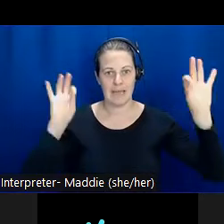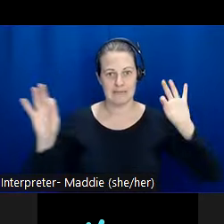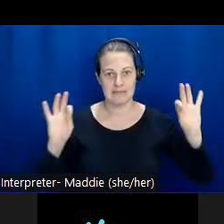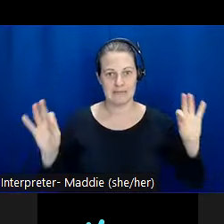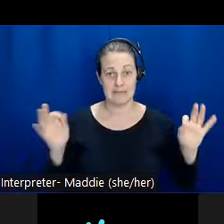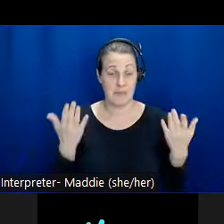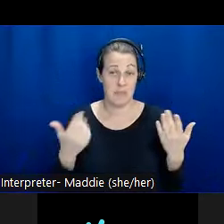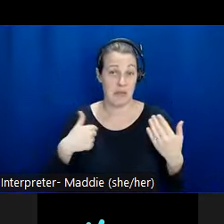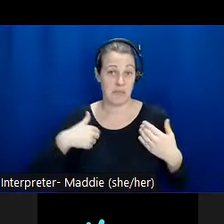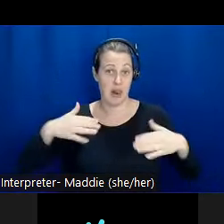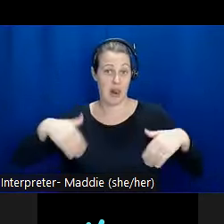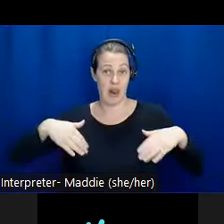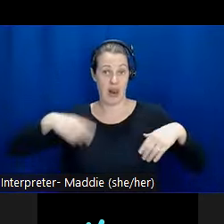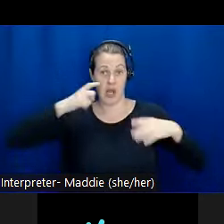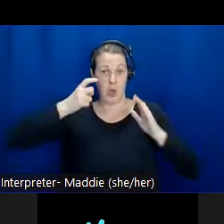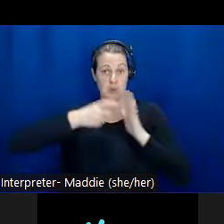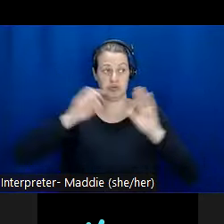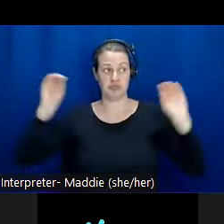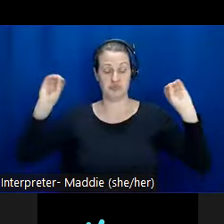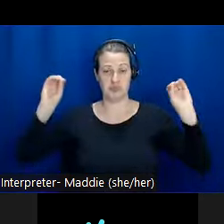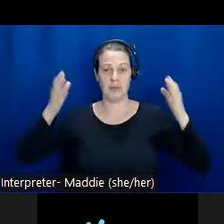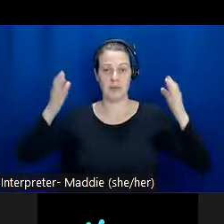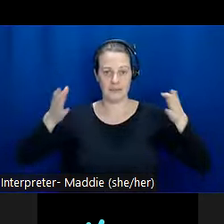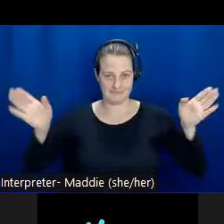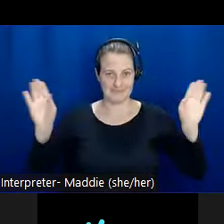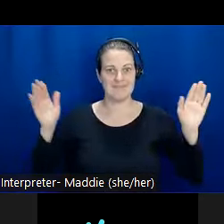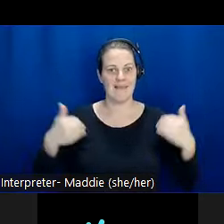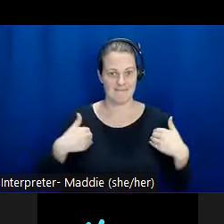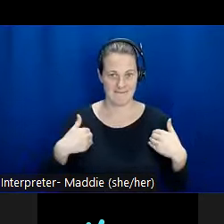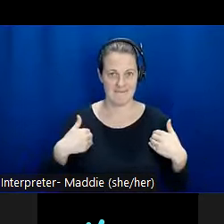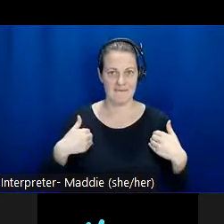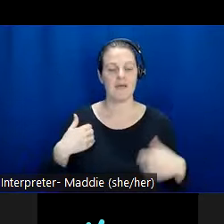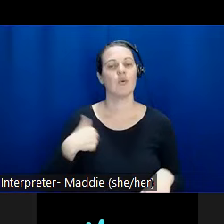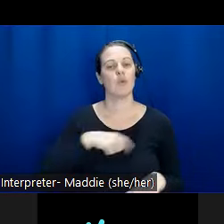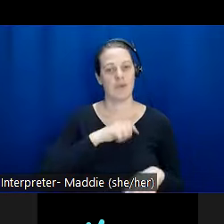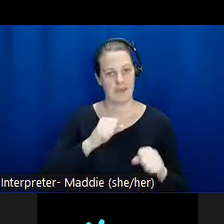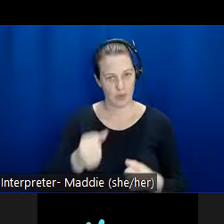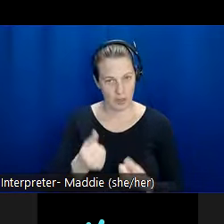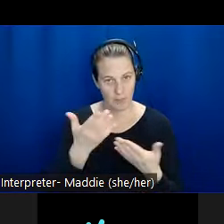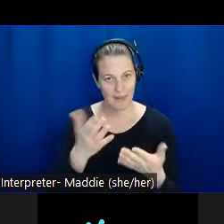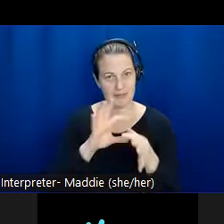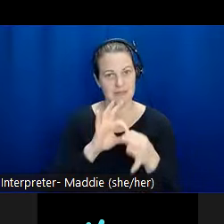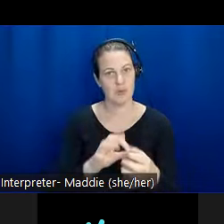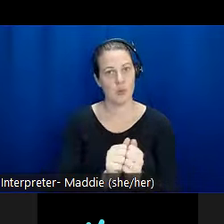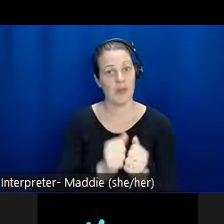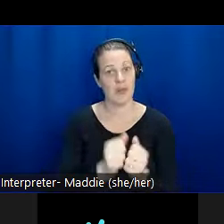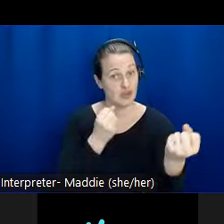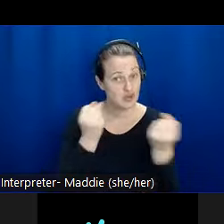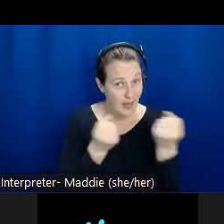yourself. This helps us with making recommendations based on driving and also